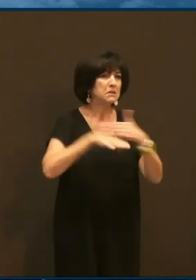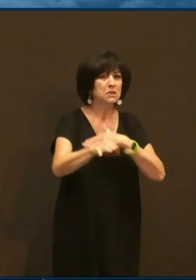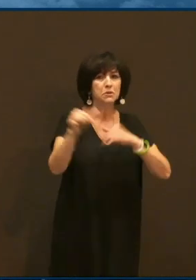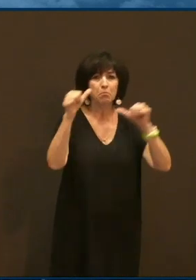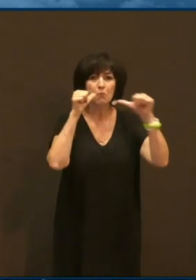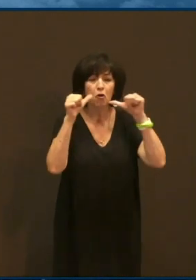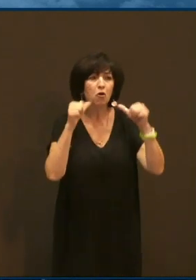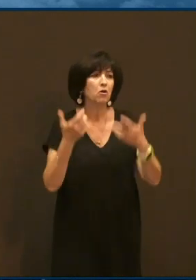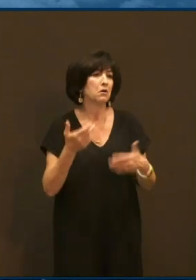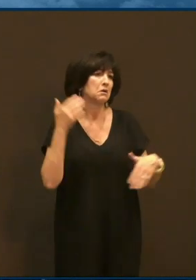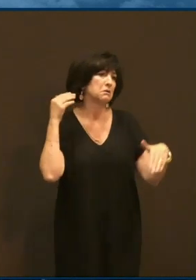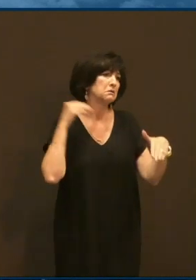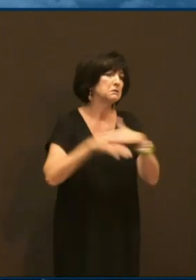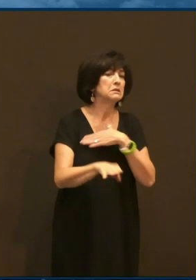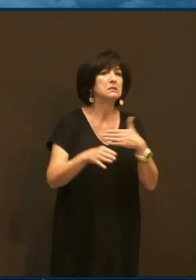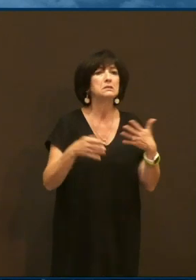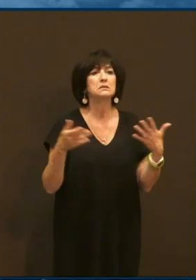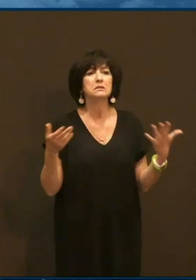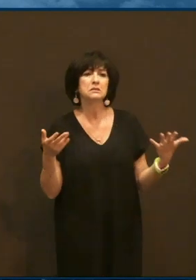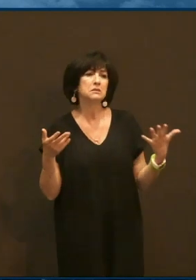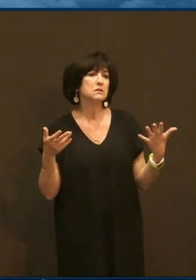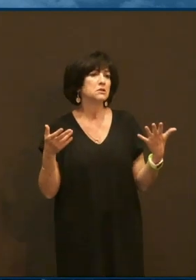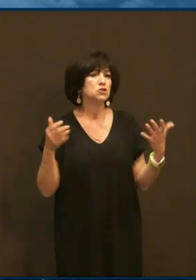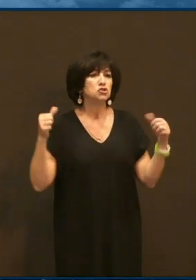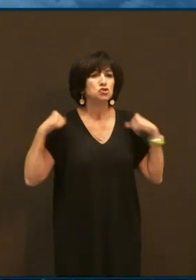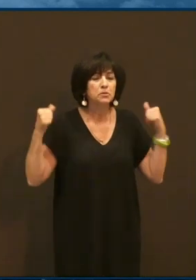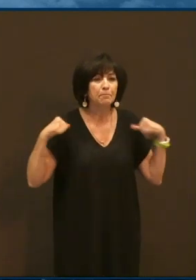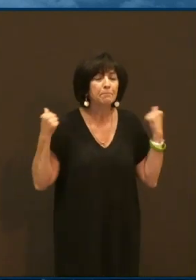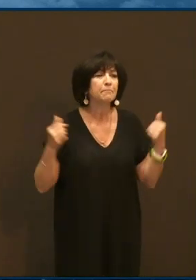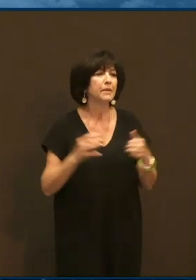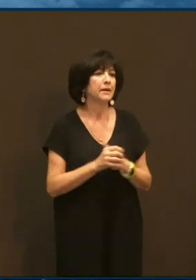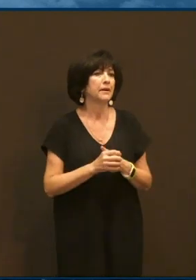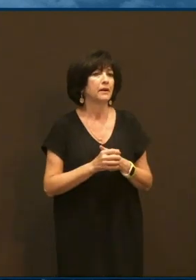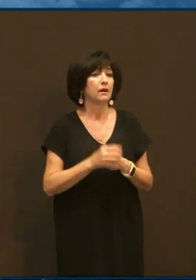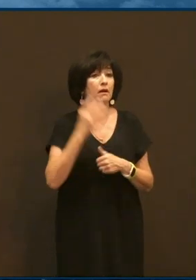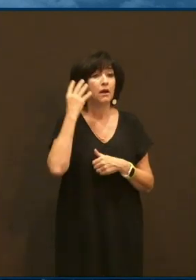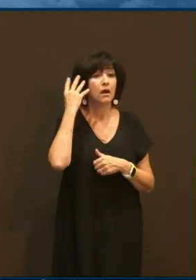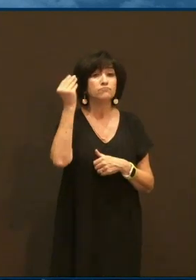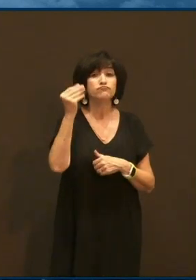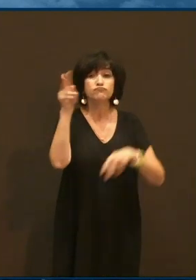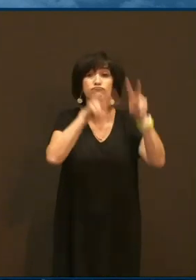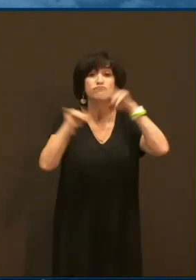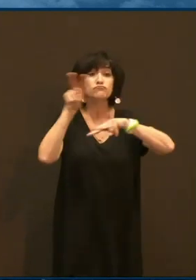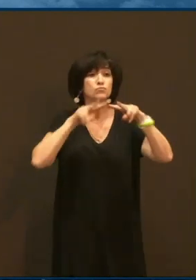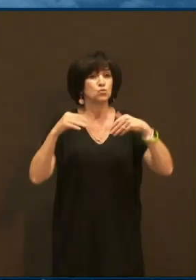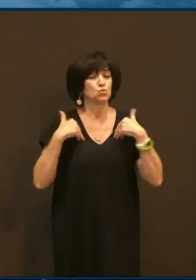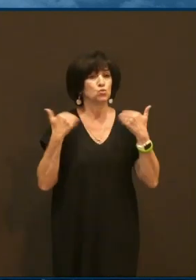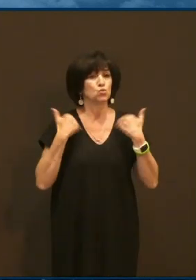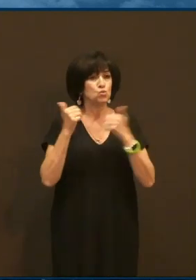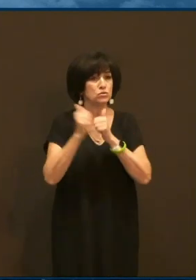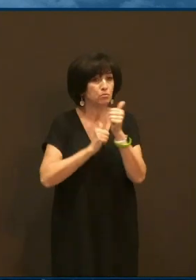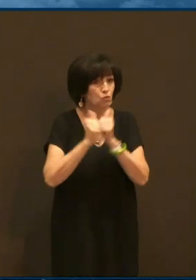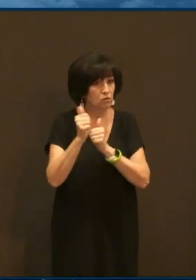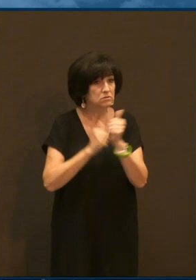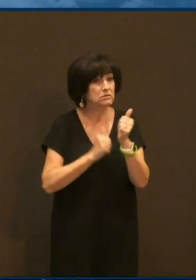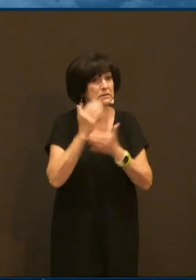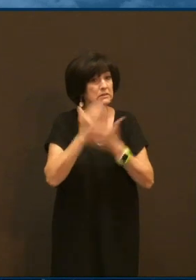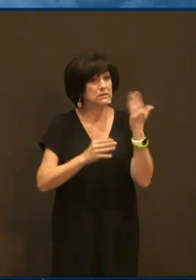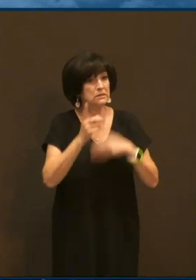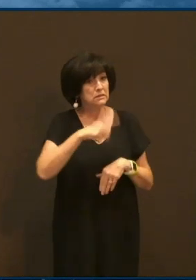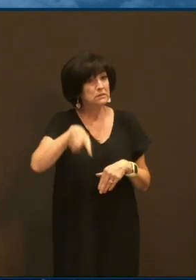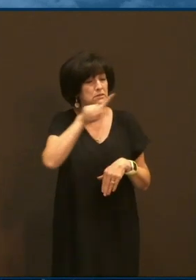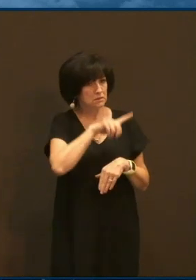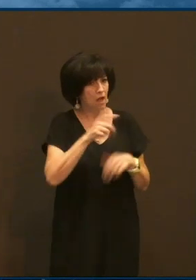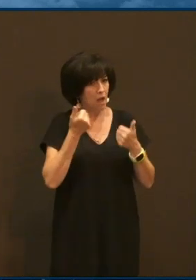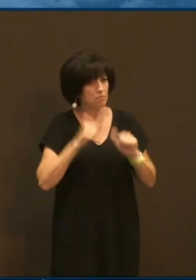youth sports, and more, where we know many are doing everything they can to do what